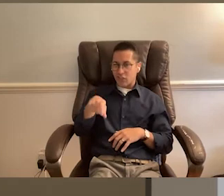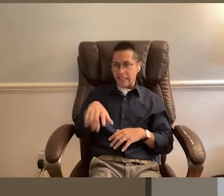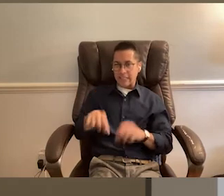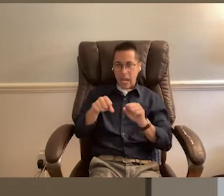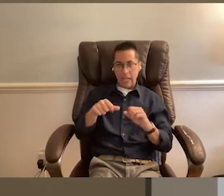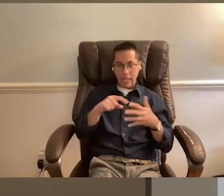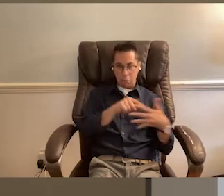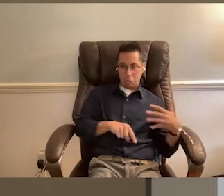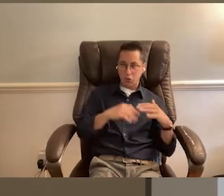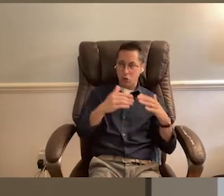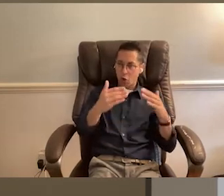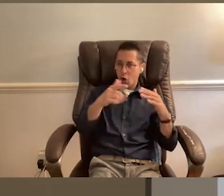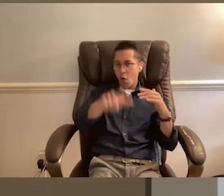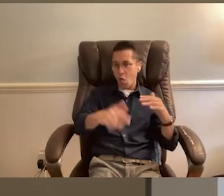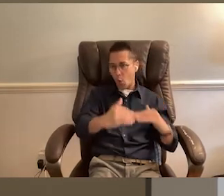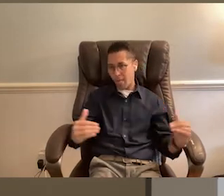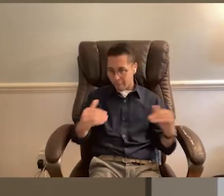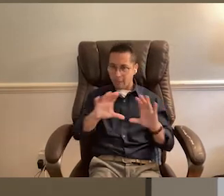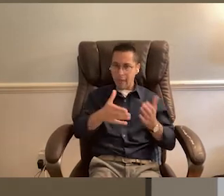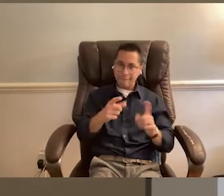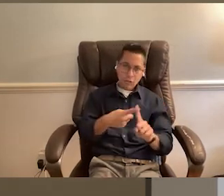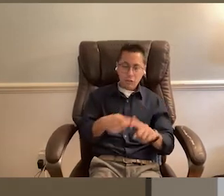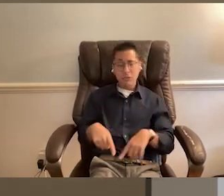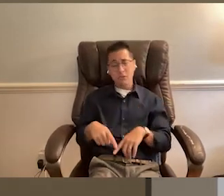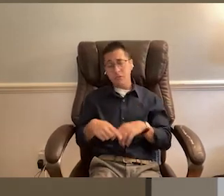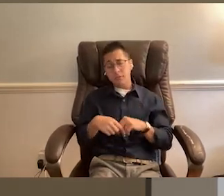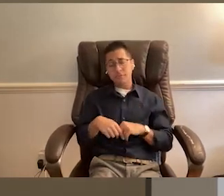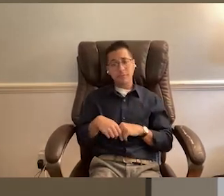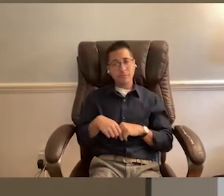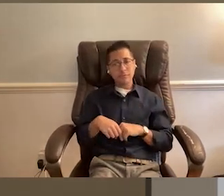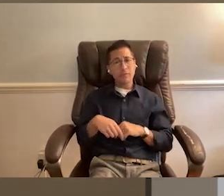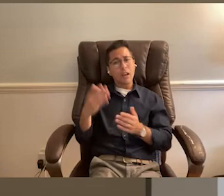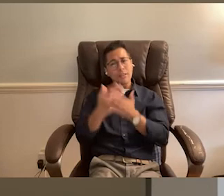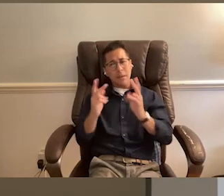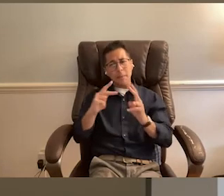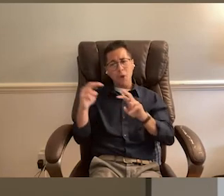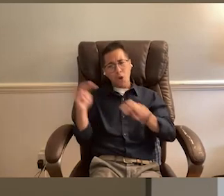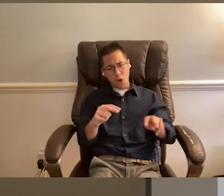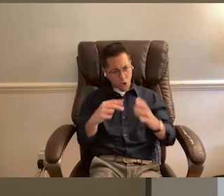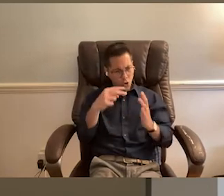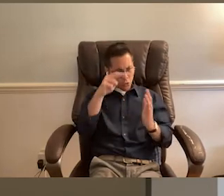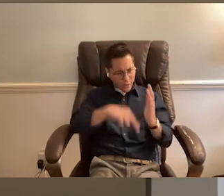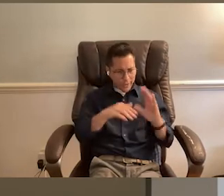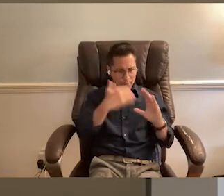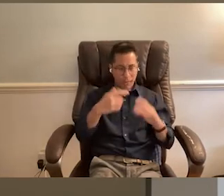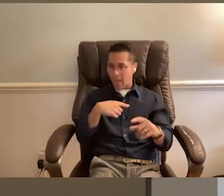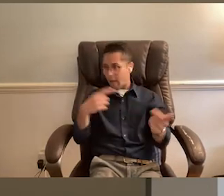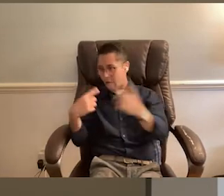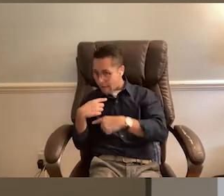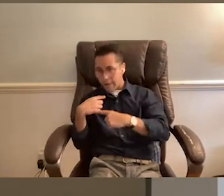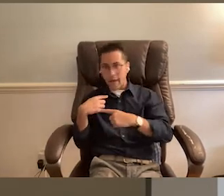student to audit. I'll give a little background on our program, sometimes a little background on the student if it's more of a specialized class. So we have one student